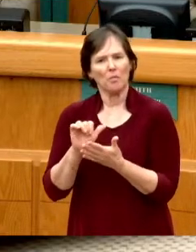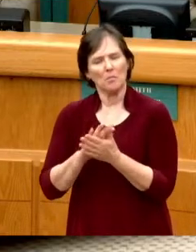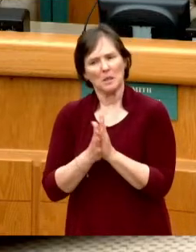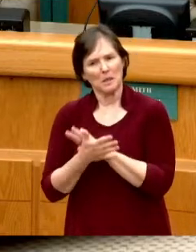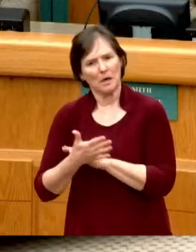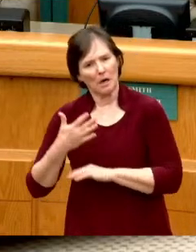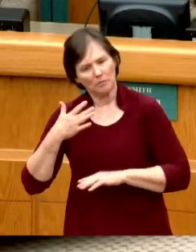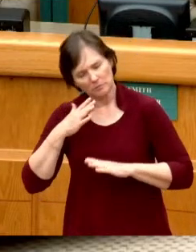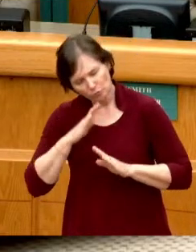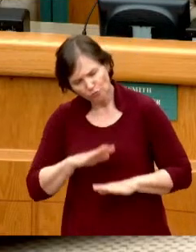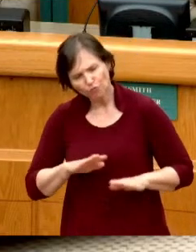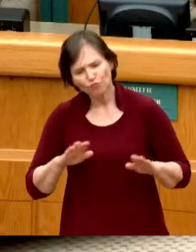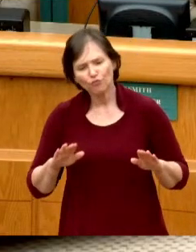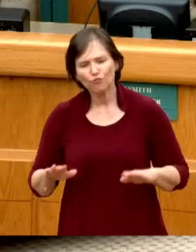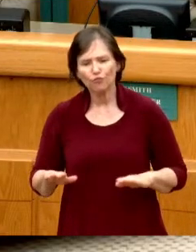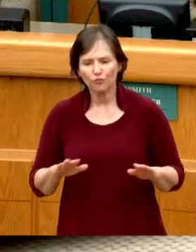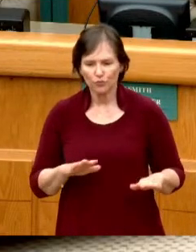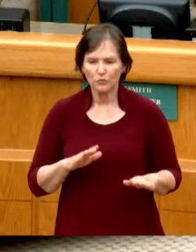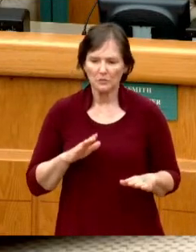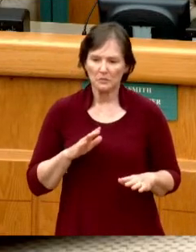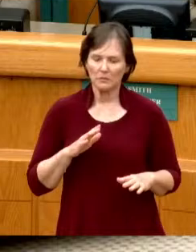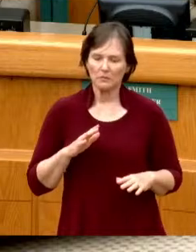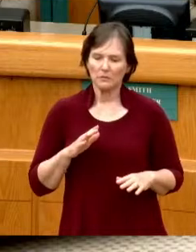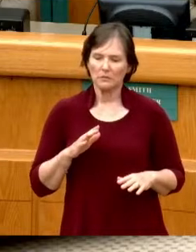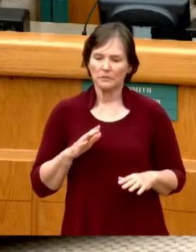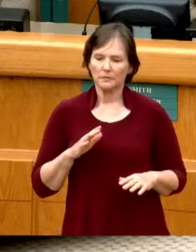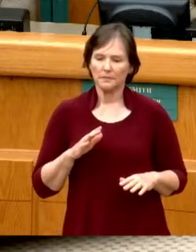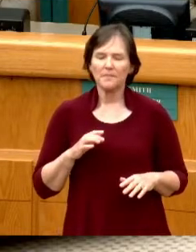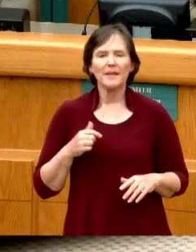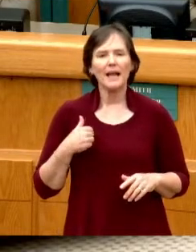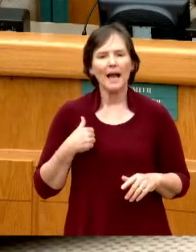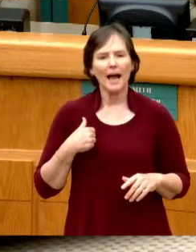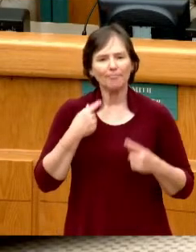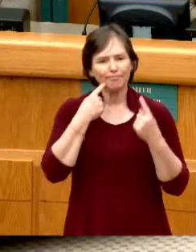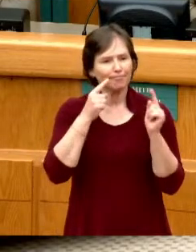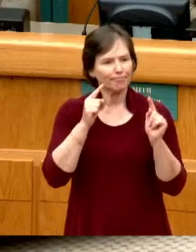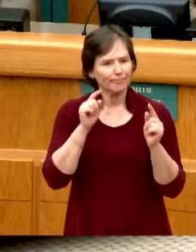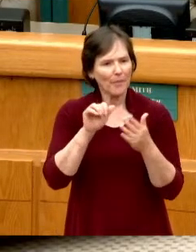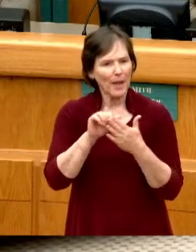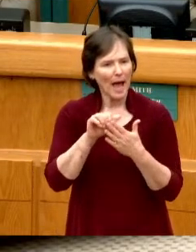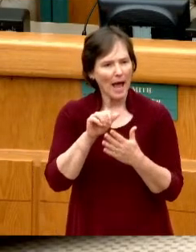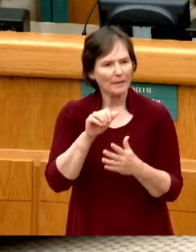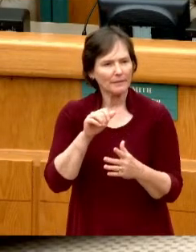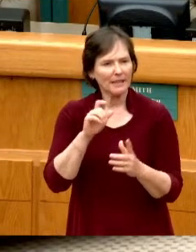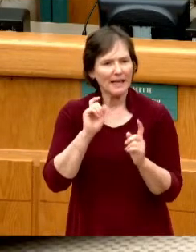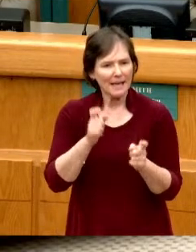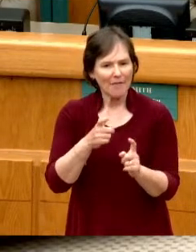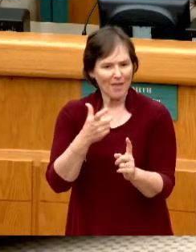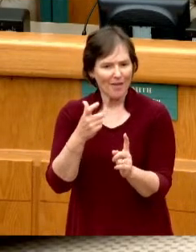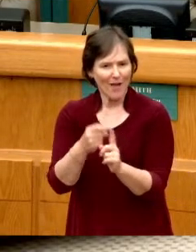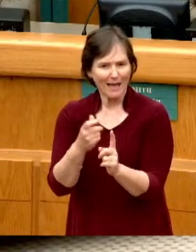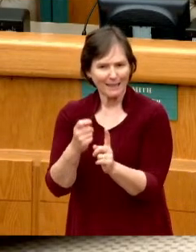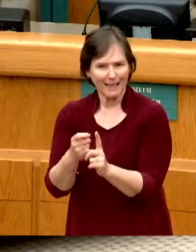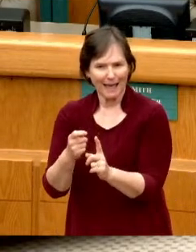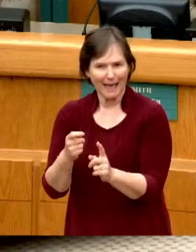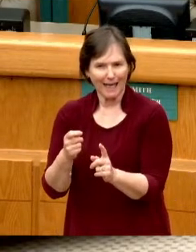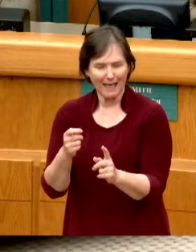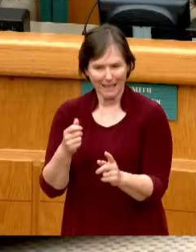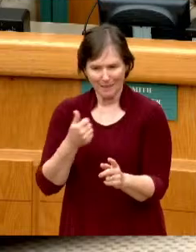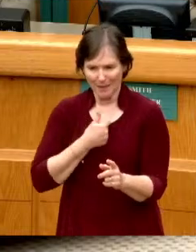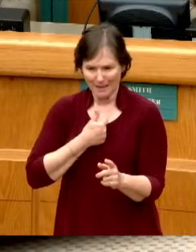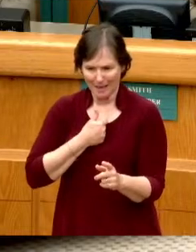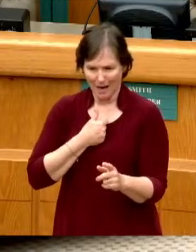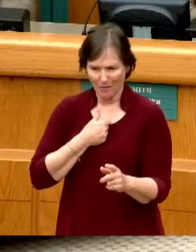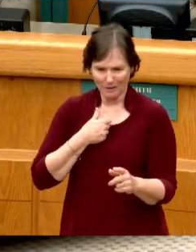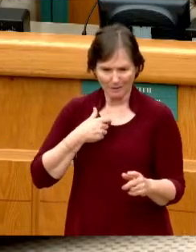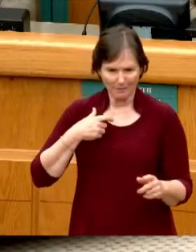I've said that administering these vaccines as a public official feels like I finally get to play offense after a